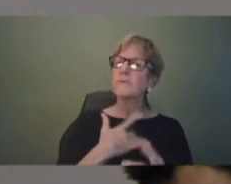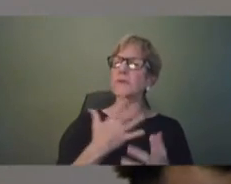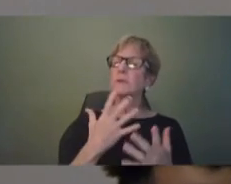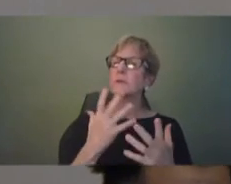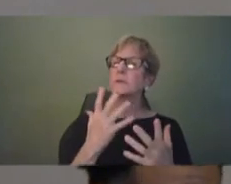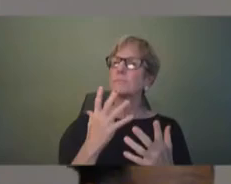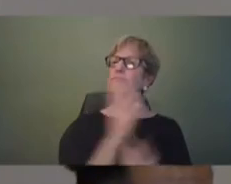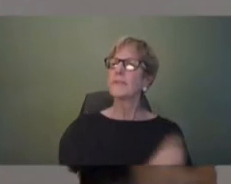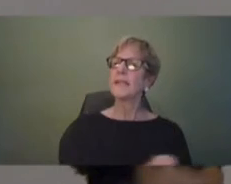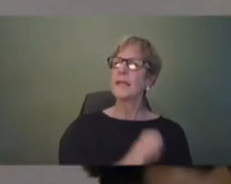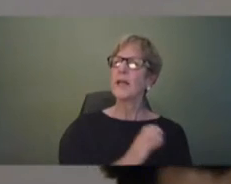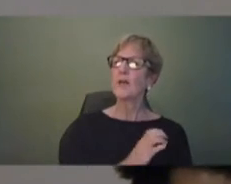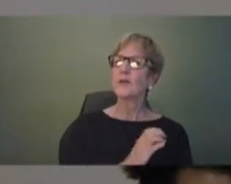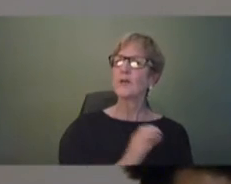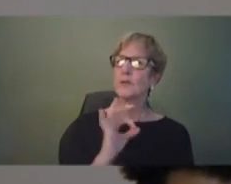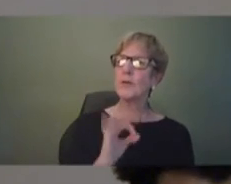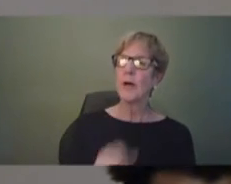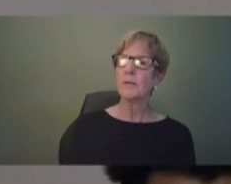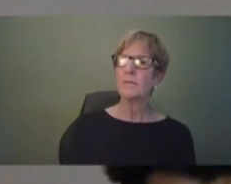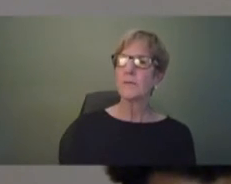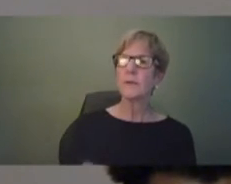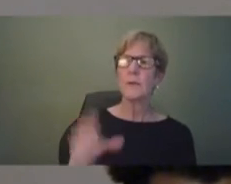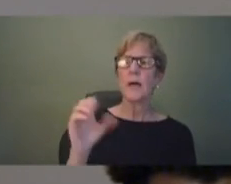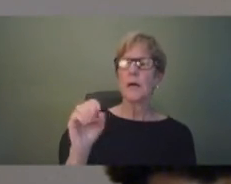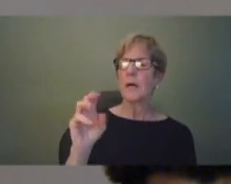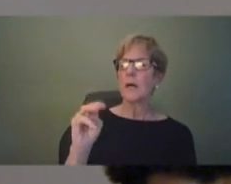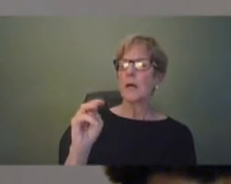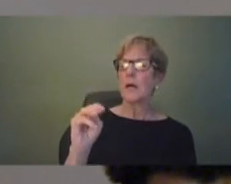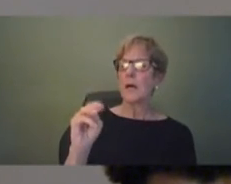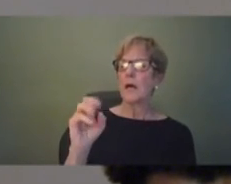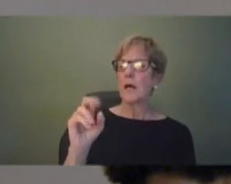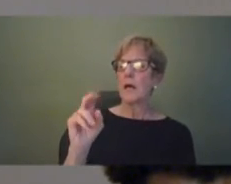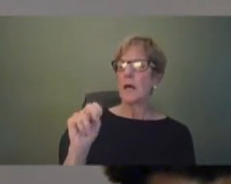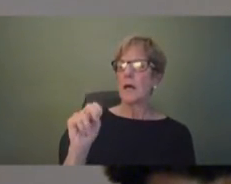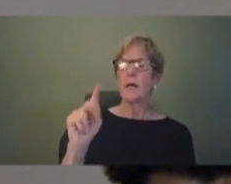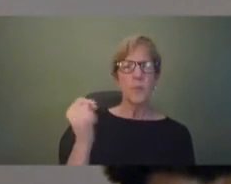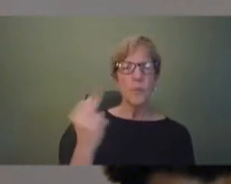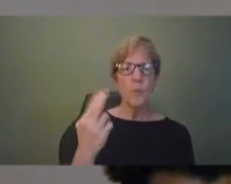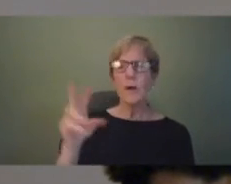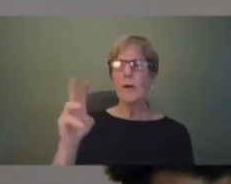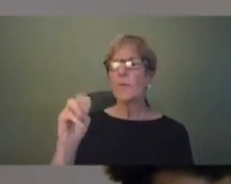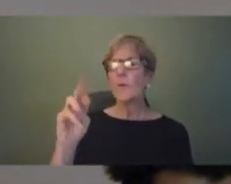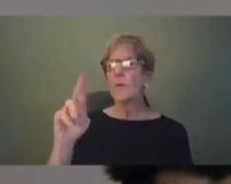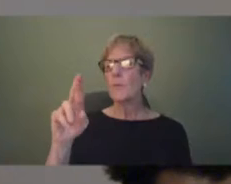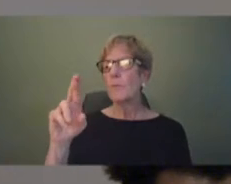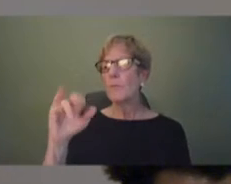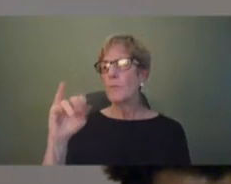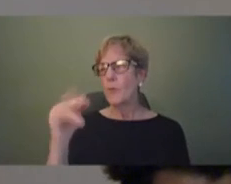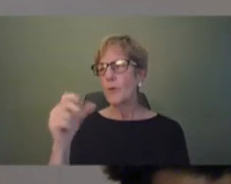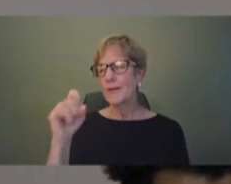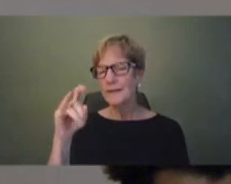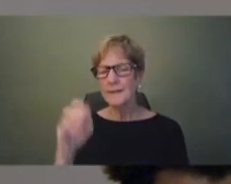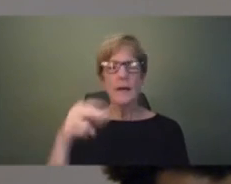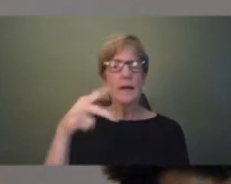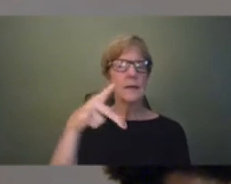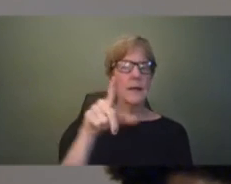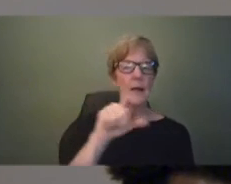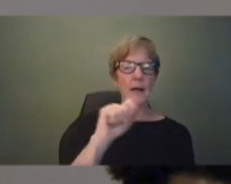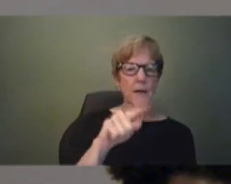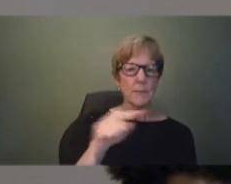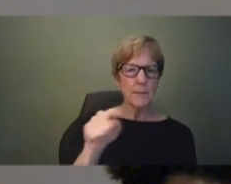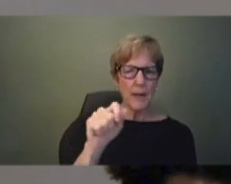of of U Commonwealth morning side as well as Plaza Midwood